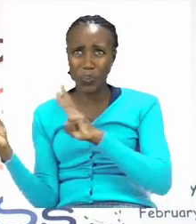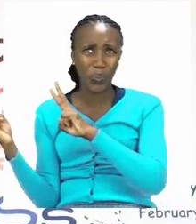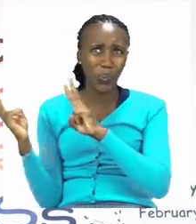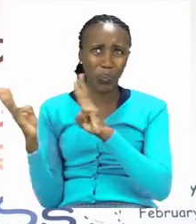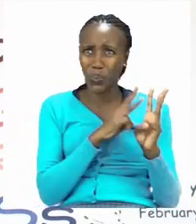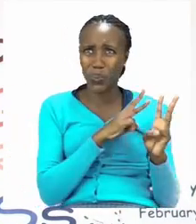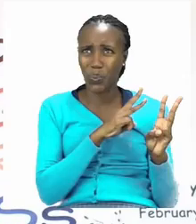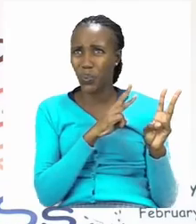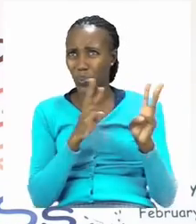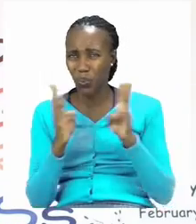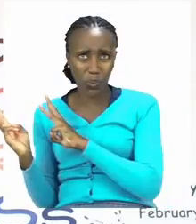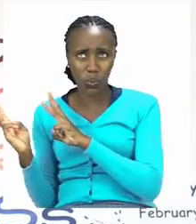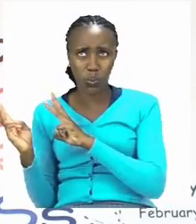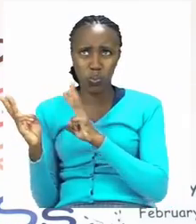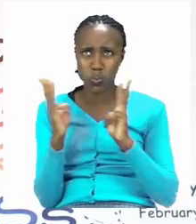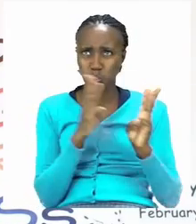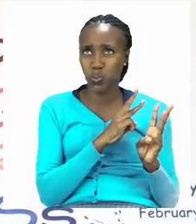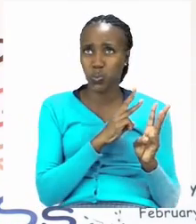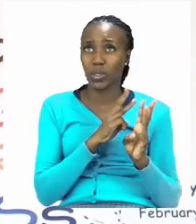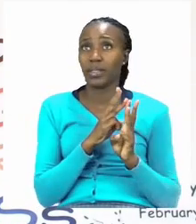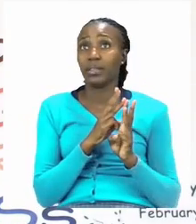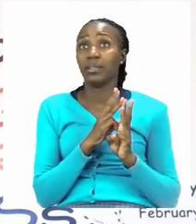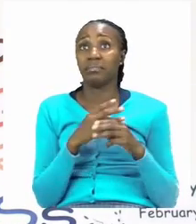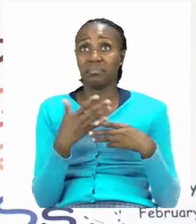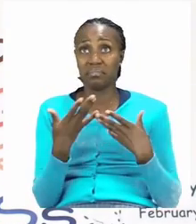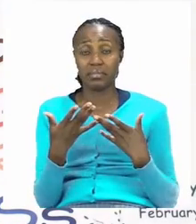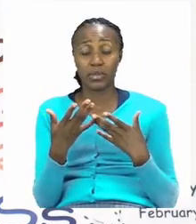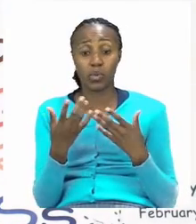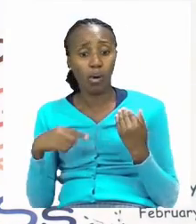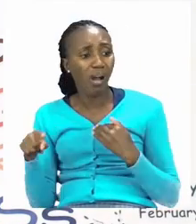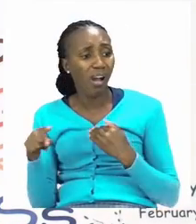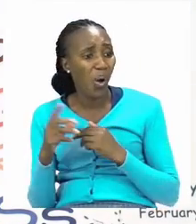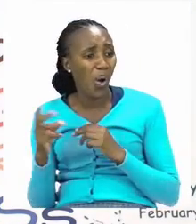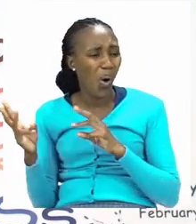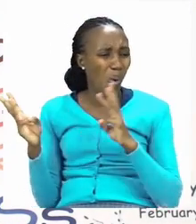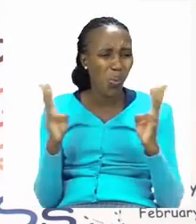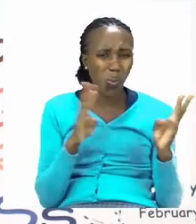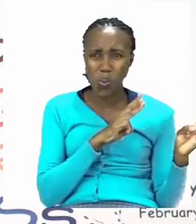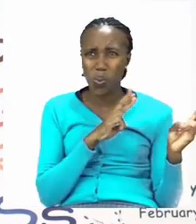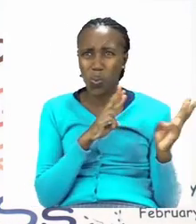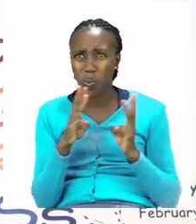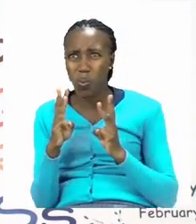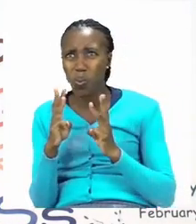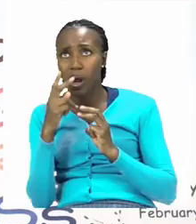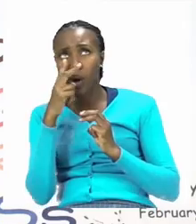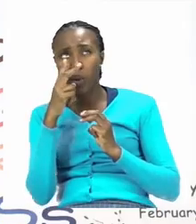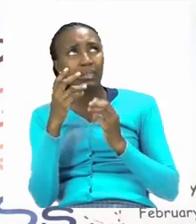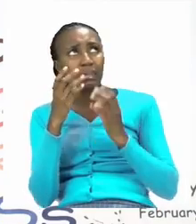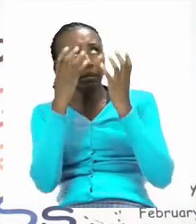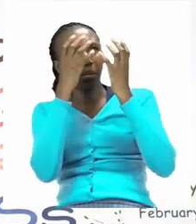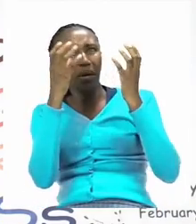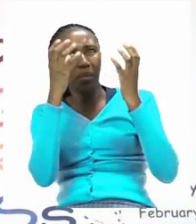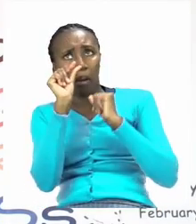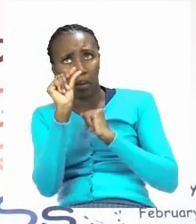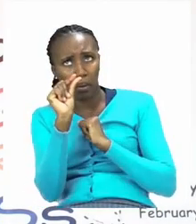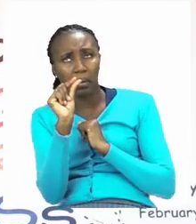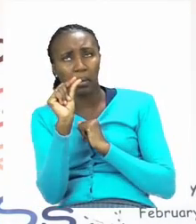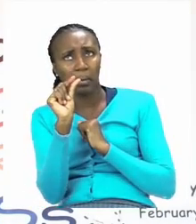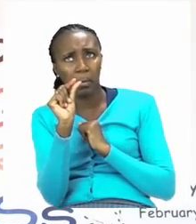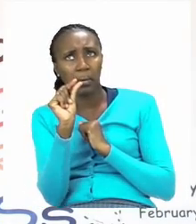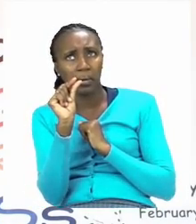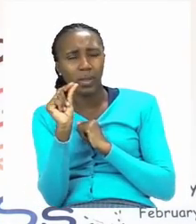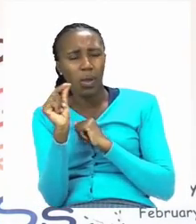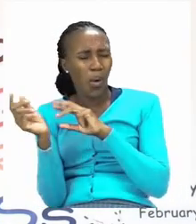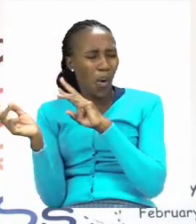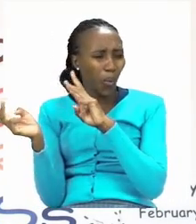Windy. Now, when it is windy outside, we know that there are clouds sometimes and that the